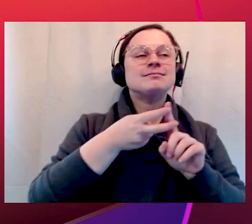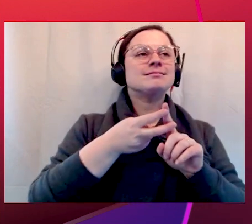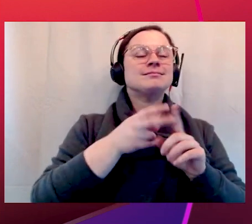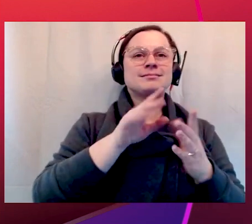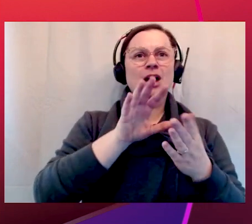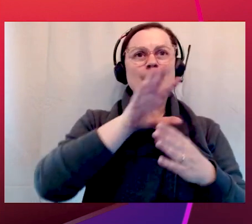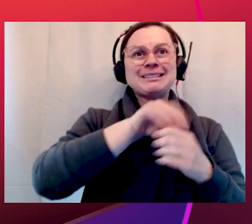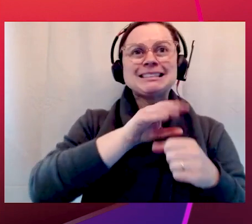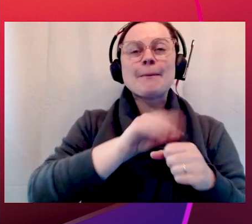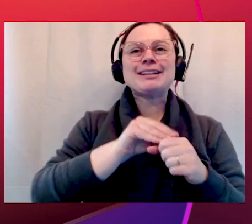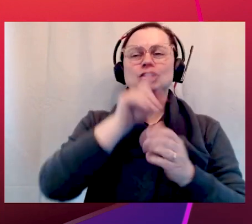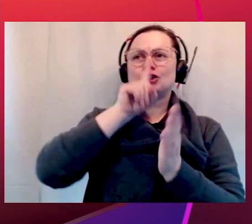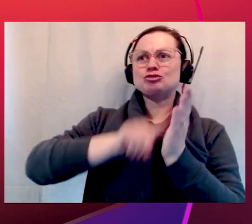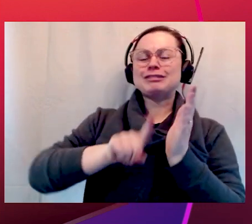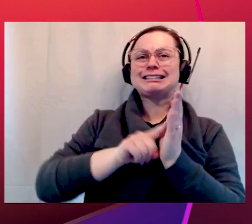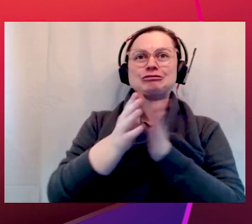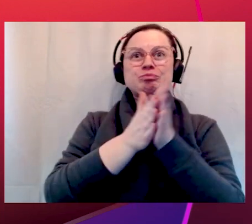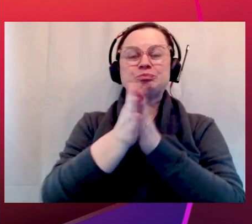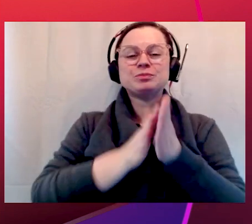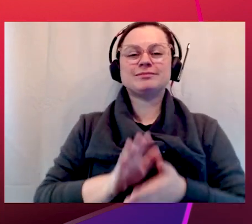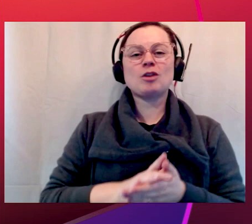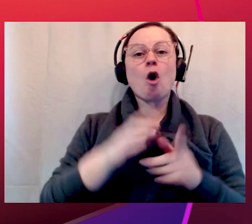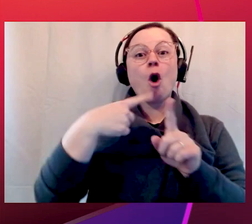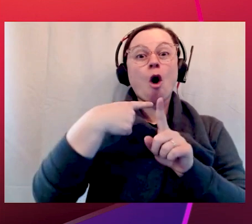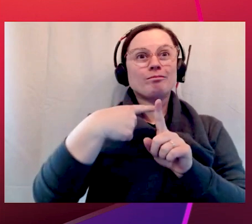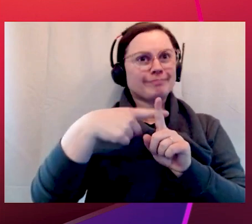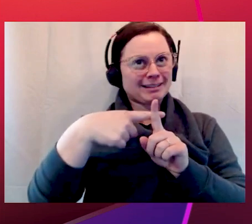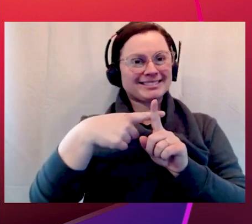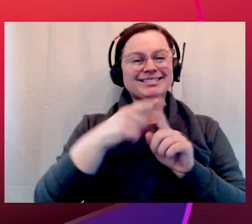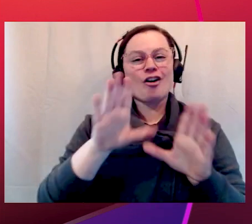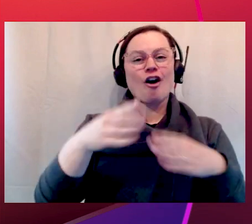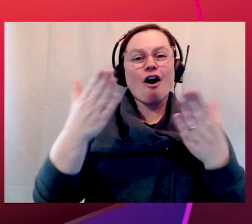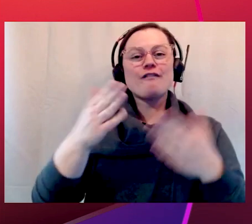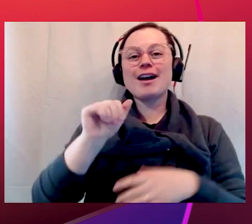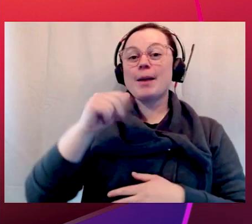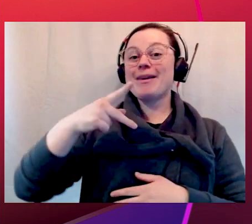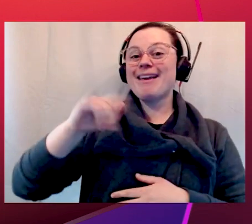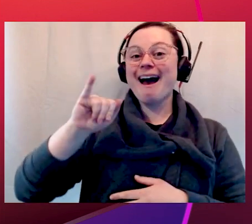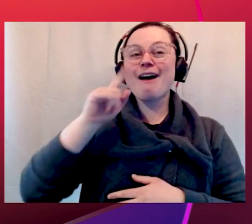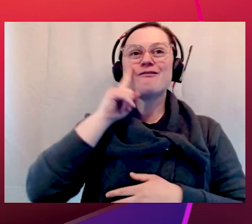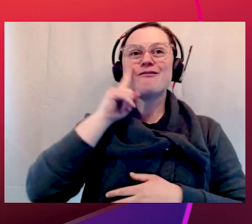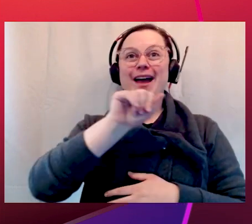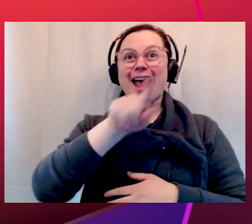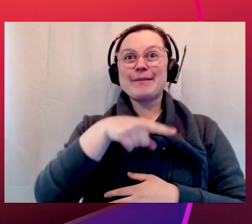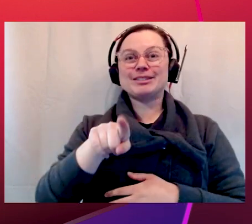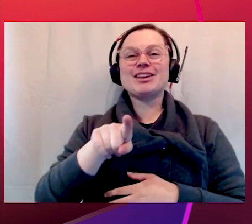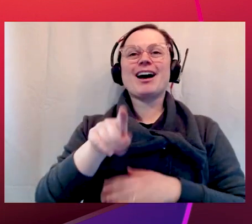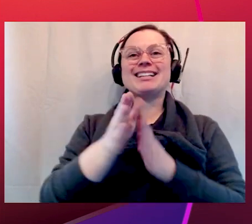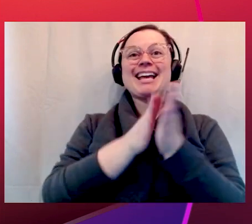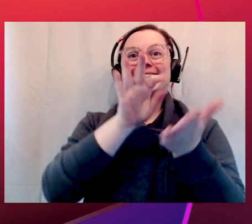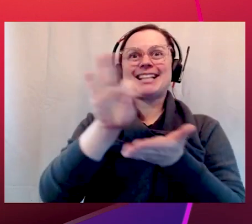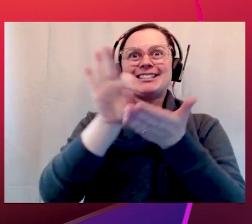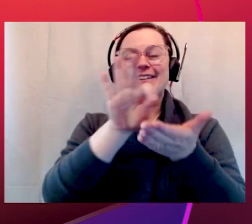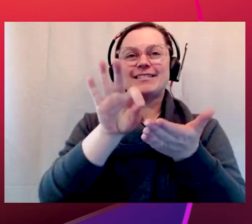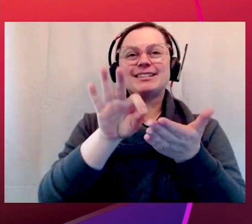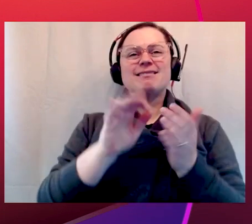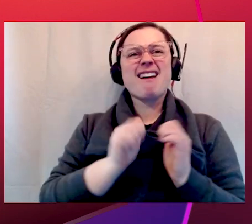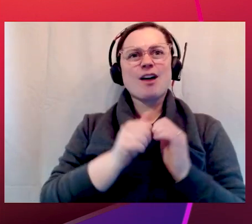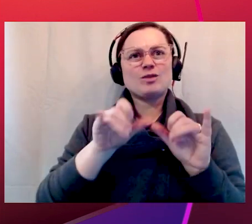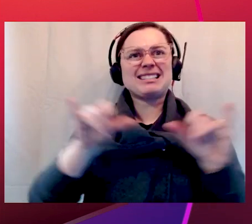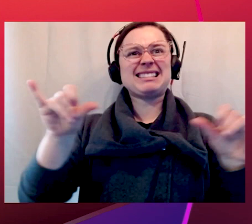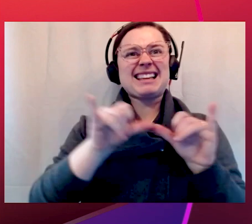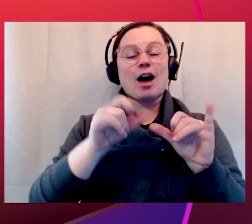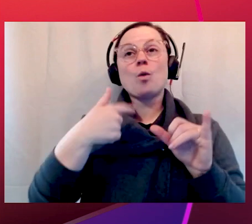also offer the Amazon Incentives API, which allows businesses to scale by delivering Amazon gift card on demand